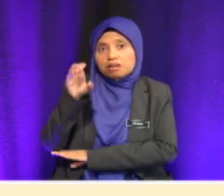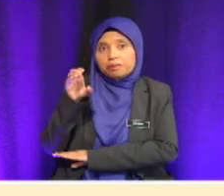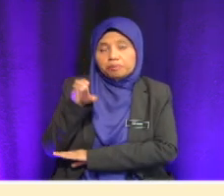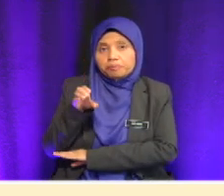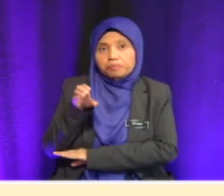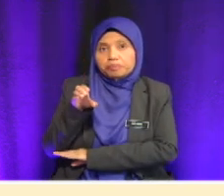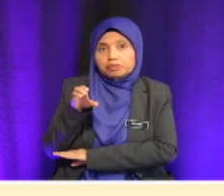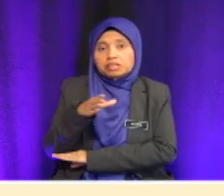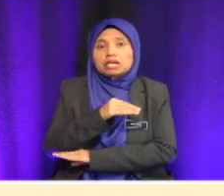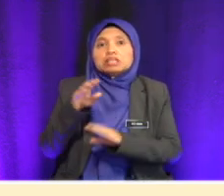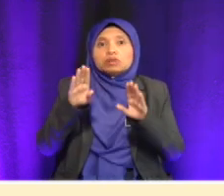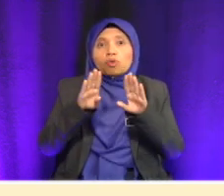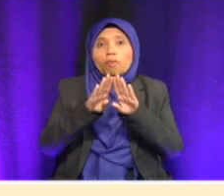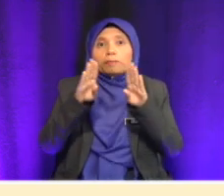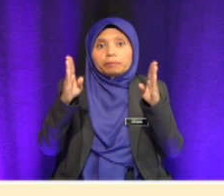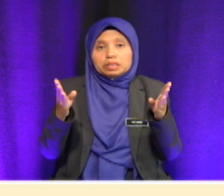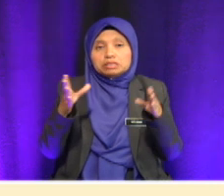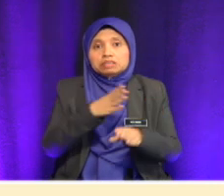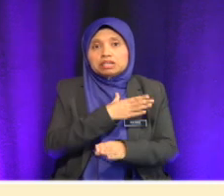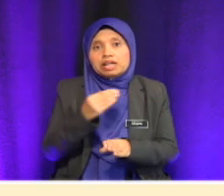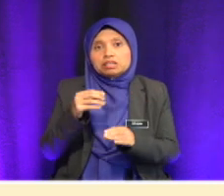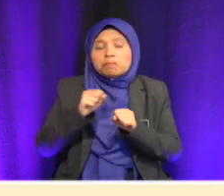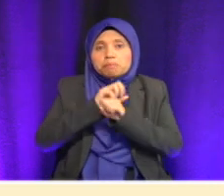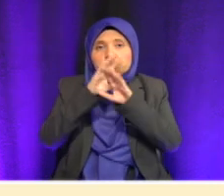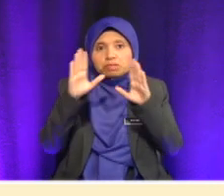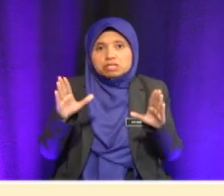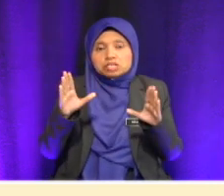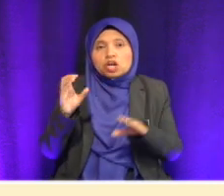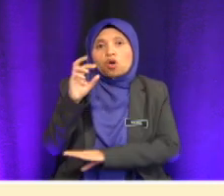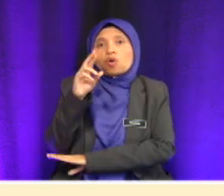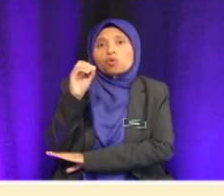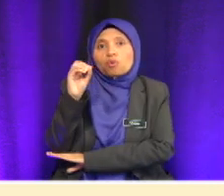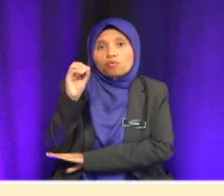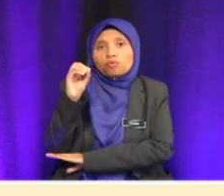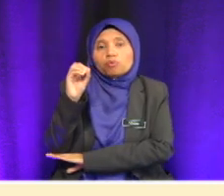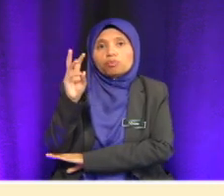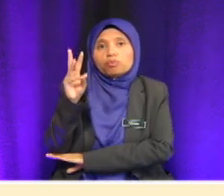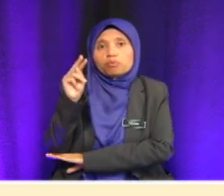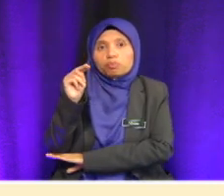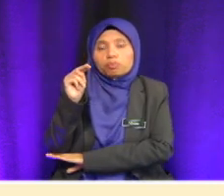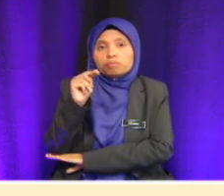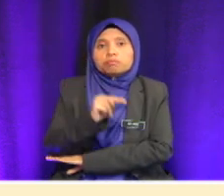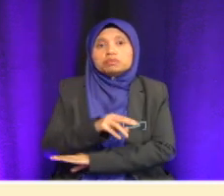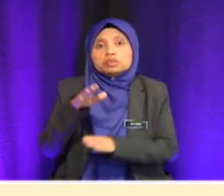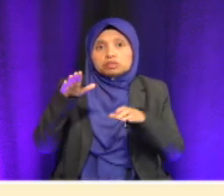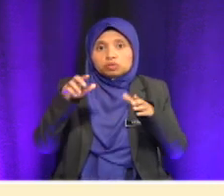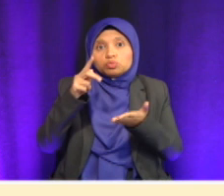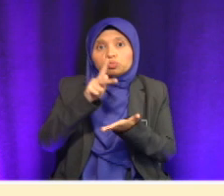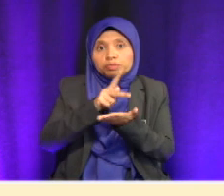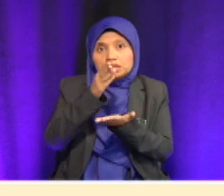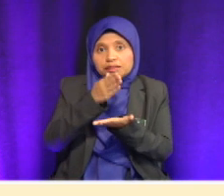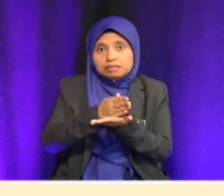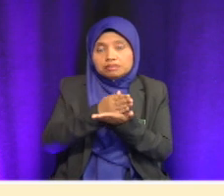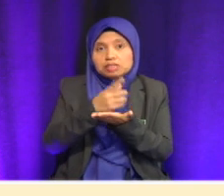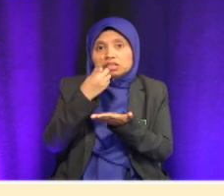and crack them open. And amazingly, crows have been filmed using food scraps for fish bait. They drop the scraps into the sea